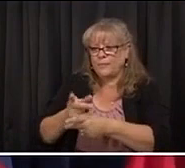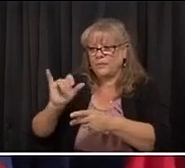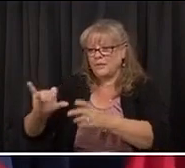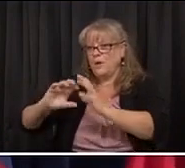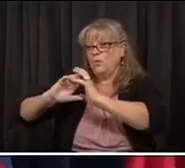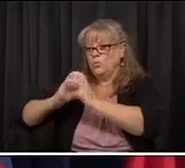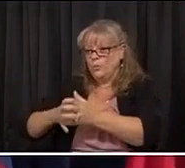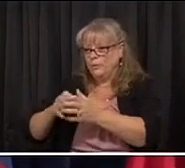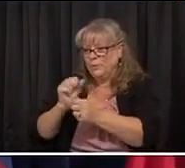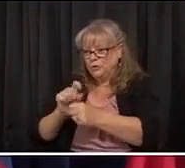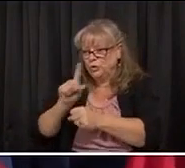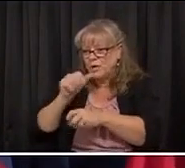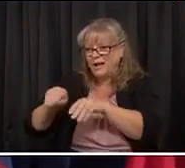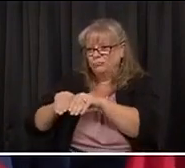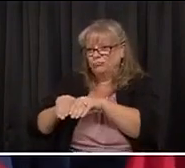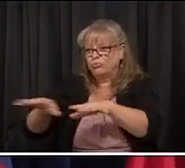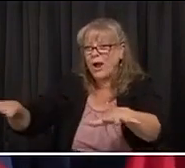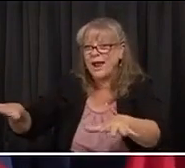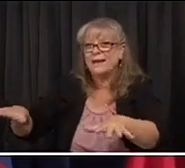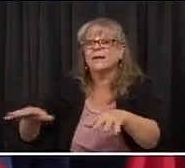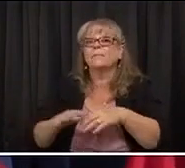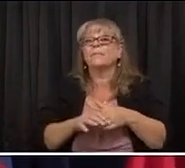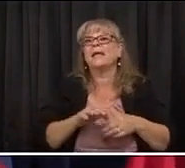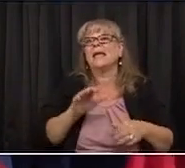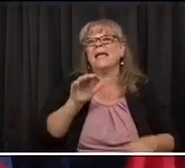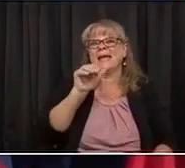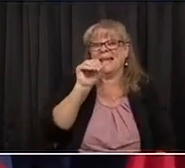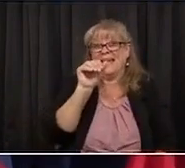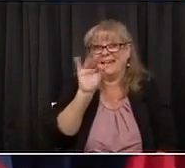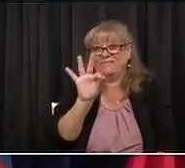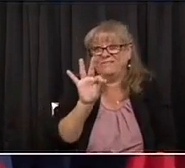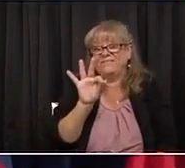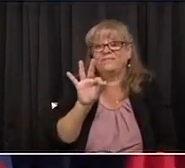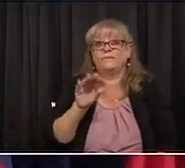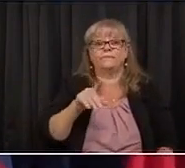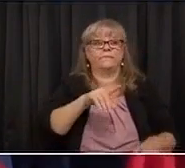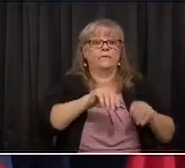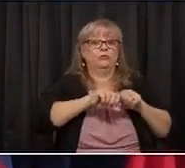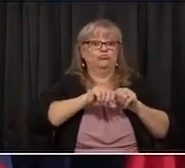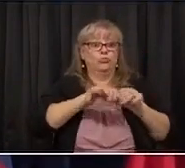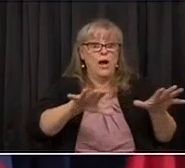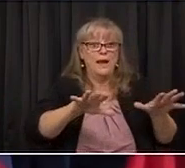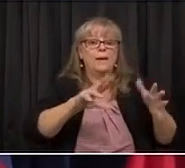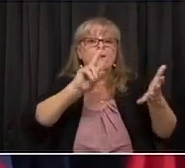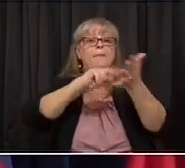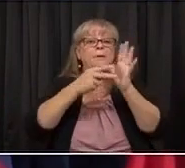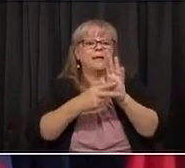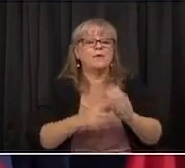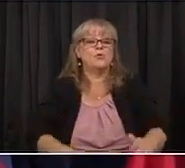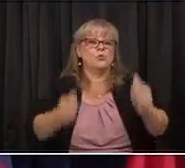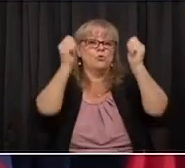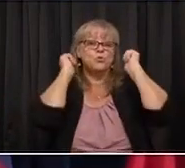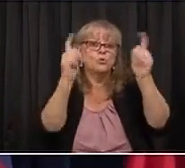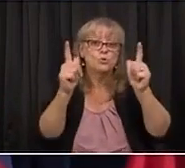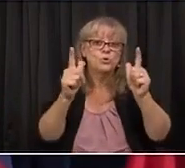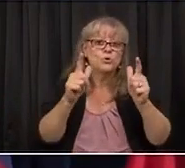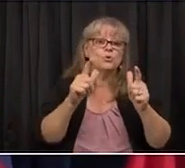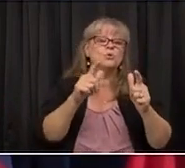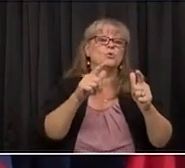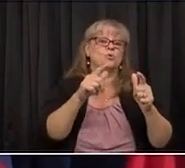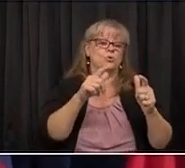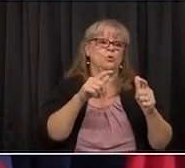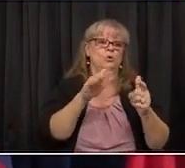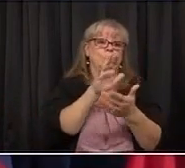kids or whether it has become a site-wide problem. Do we have enough tests, or